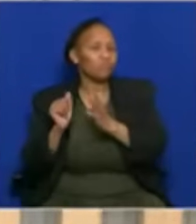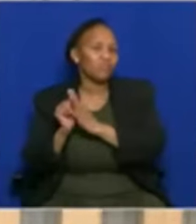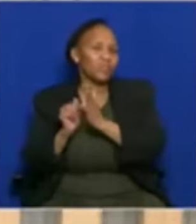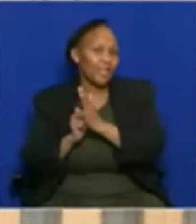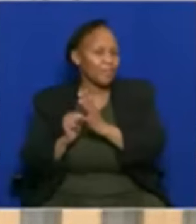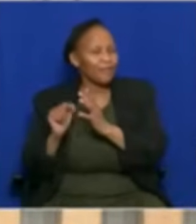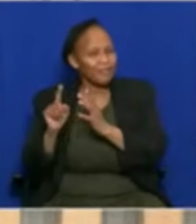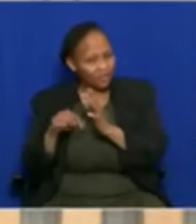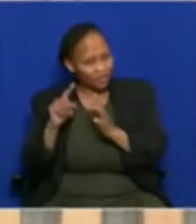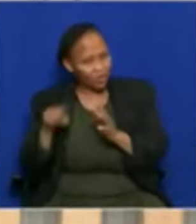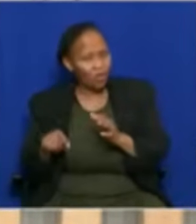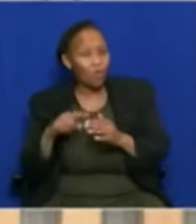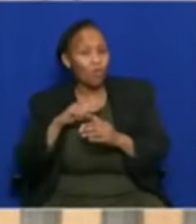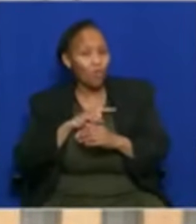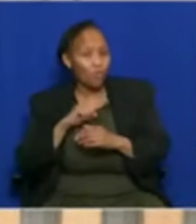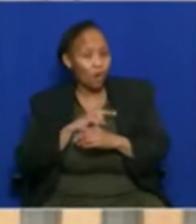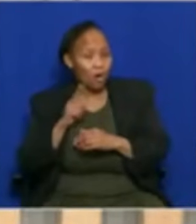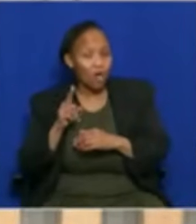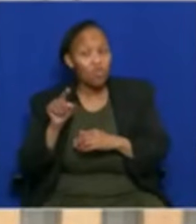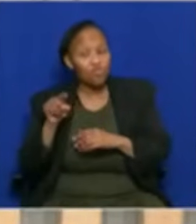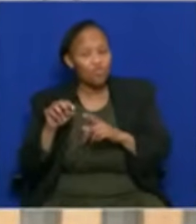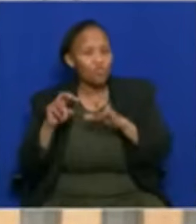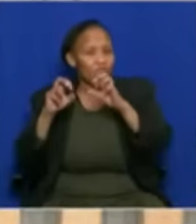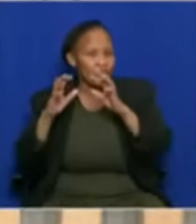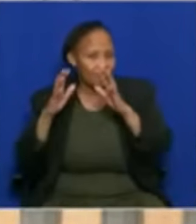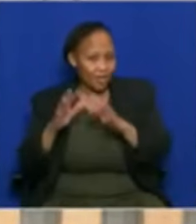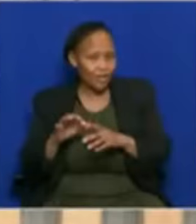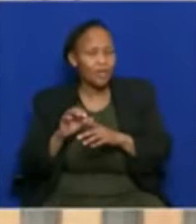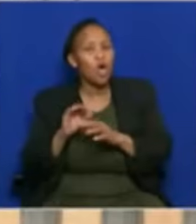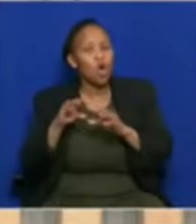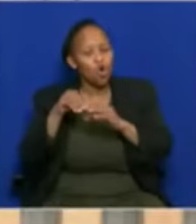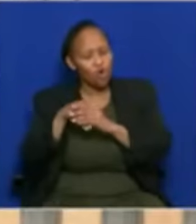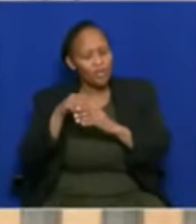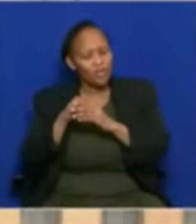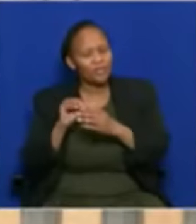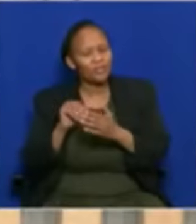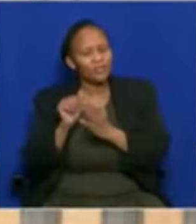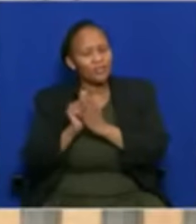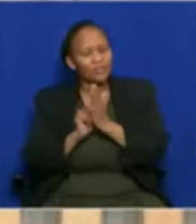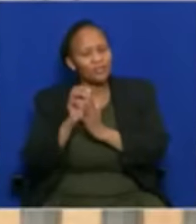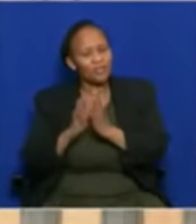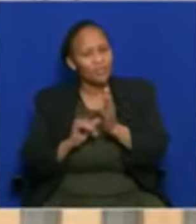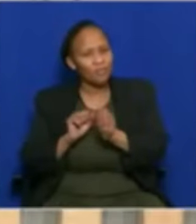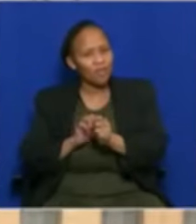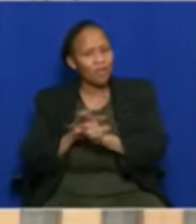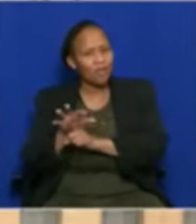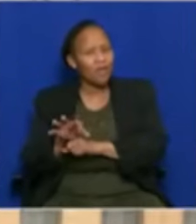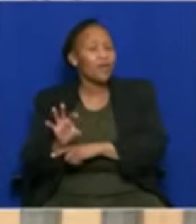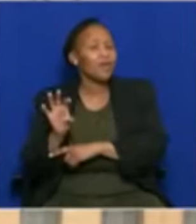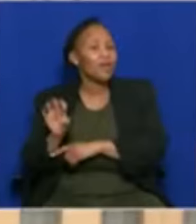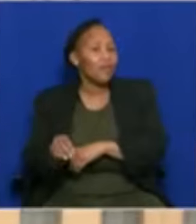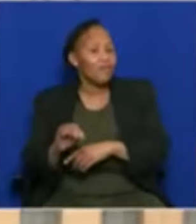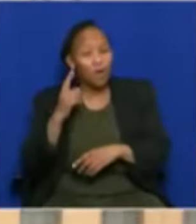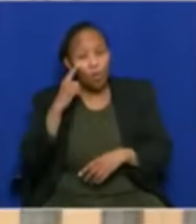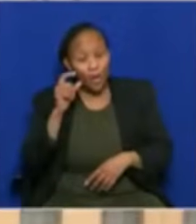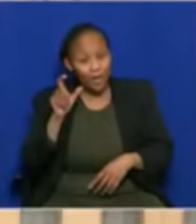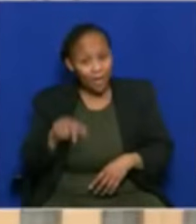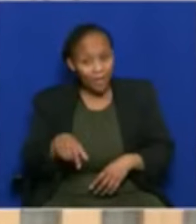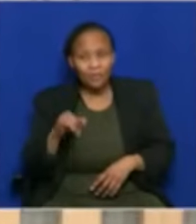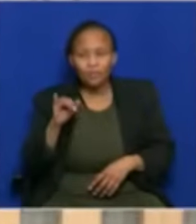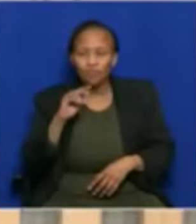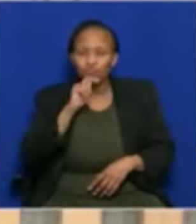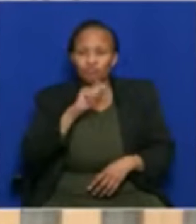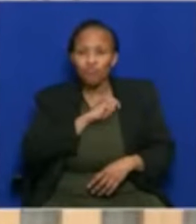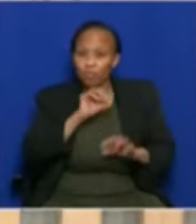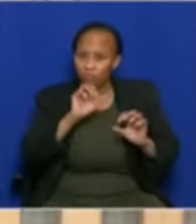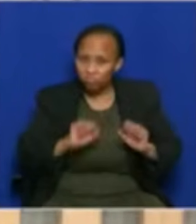an investigator, you have influenced the content of that statement. That witness is no longer talking the absolute truth from the basis of